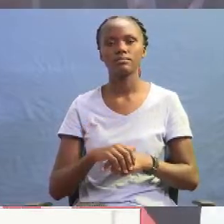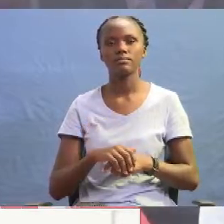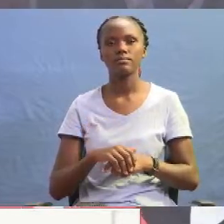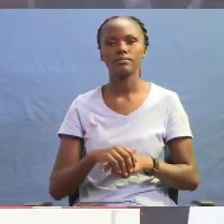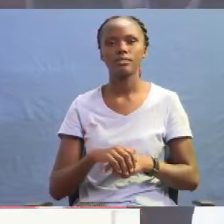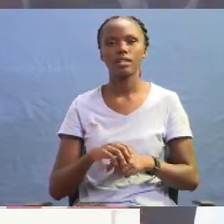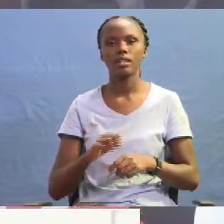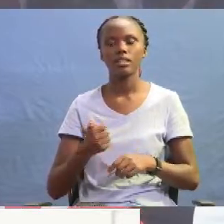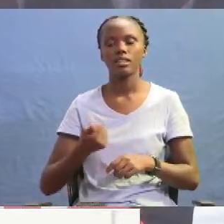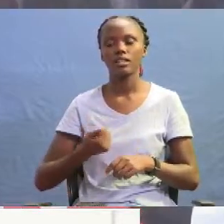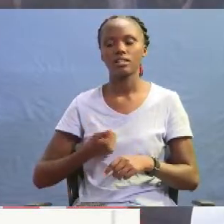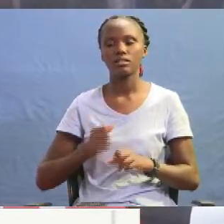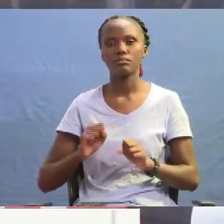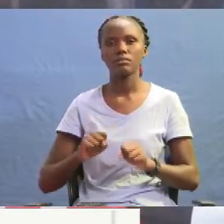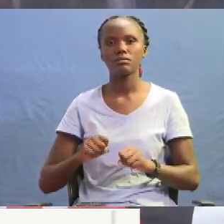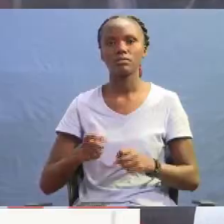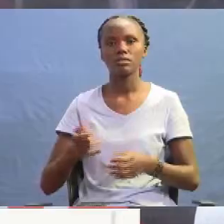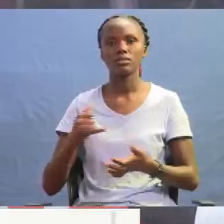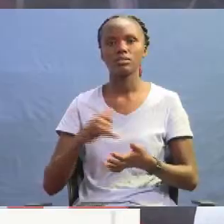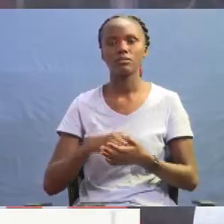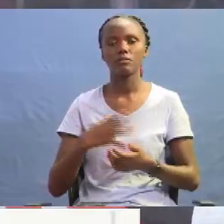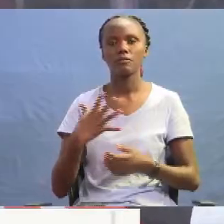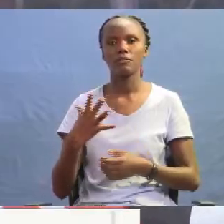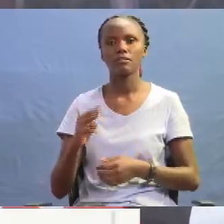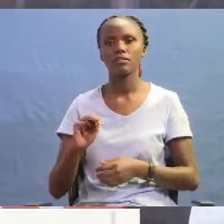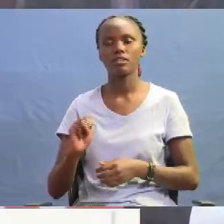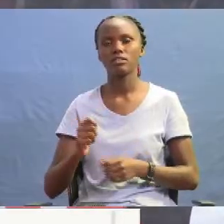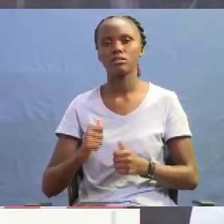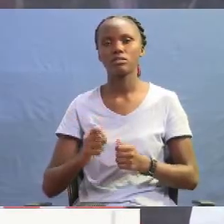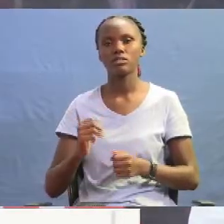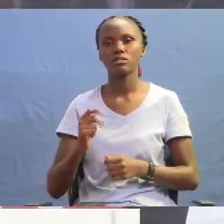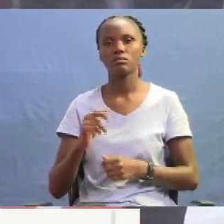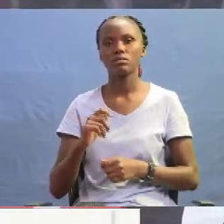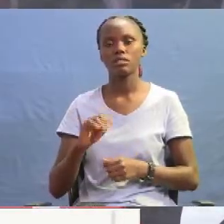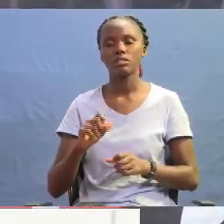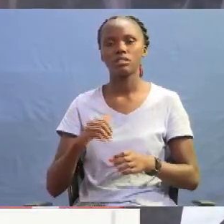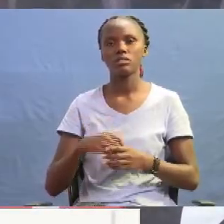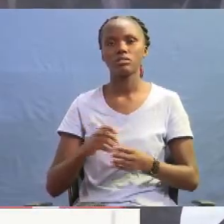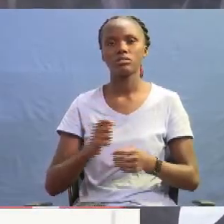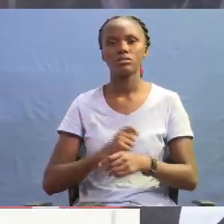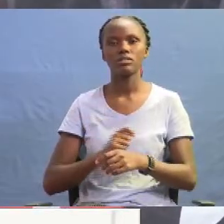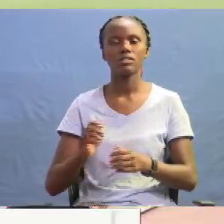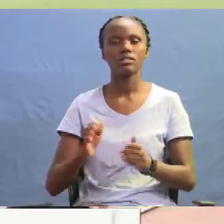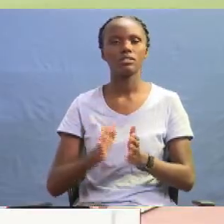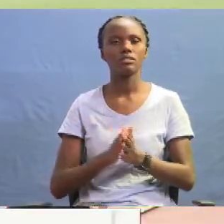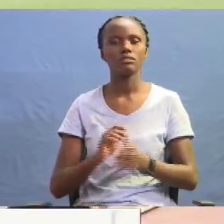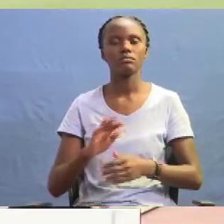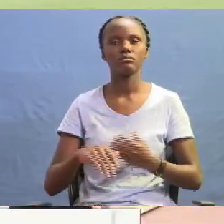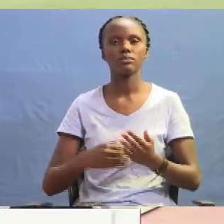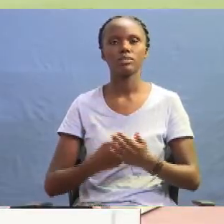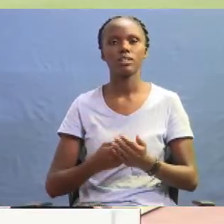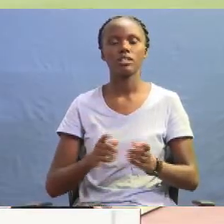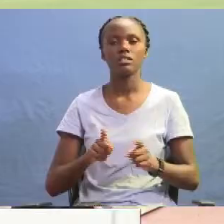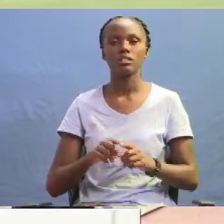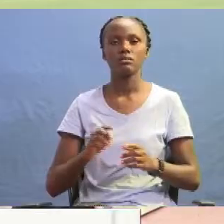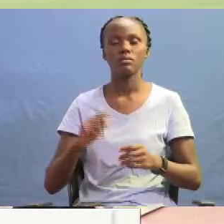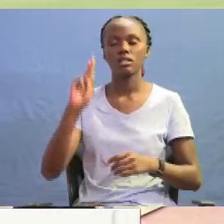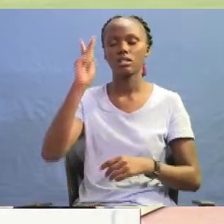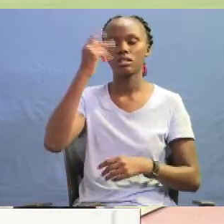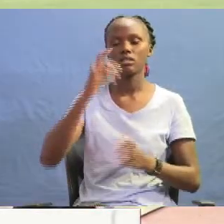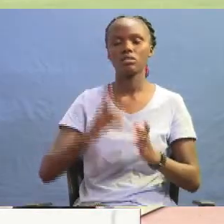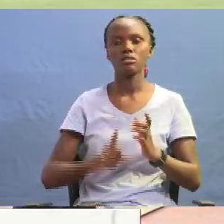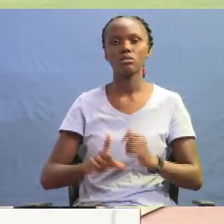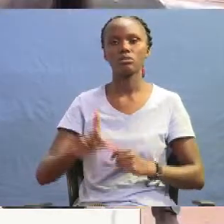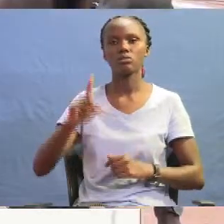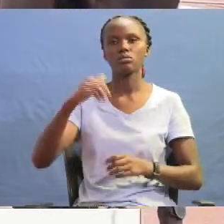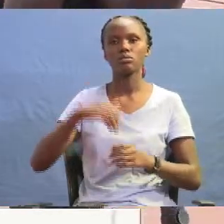and the other lady, and then also the 5000 we have Beatrice and Agnes, and I'm so happy to join them. So yeah. As Kenya eye to reclaim the